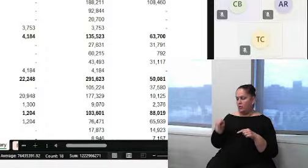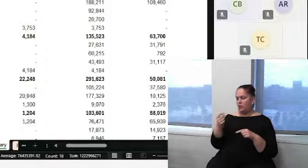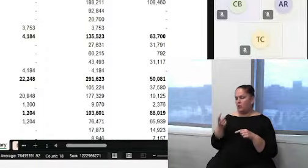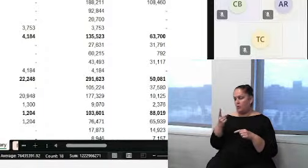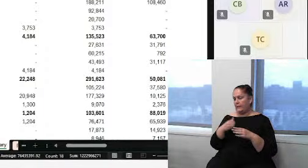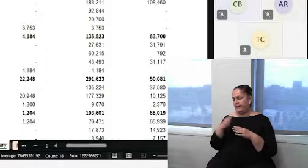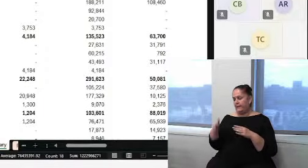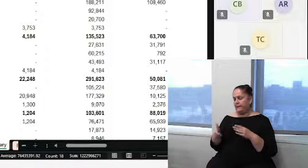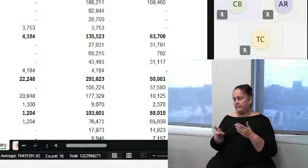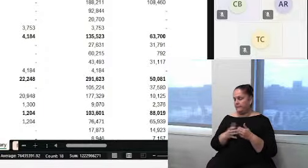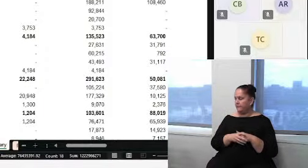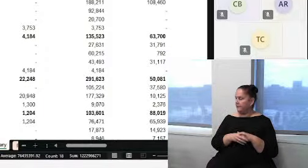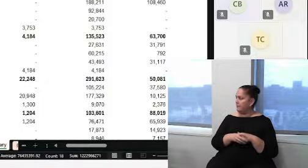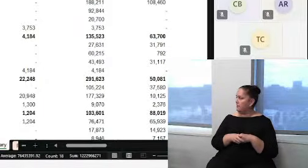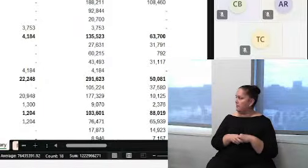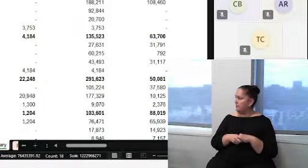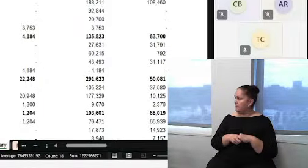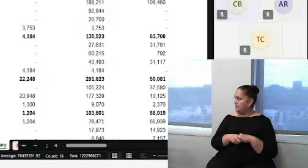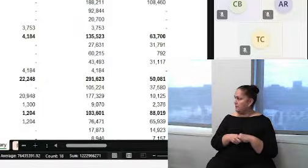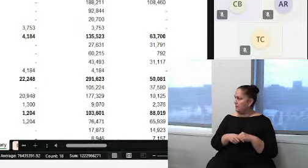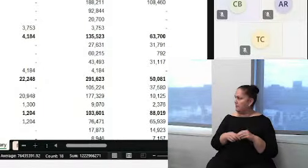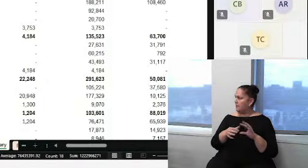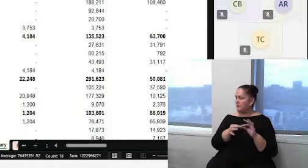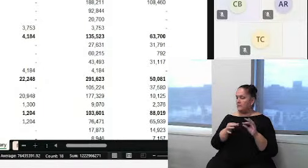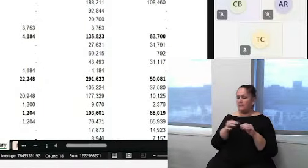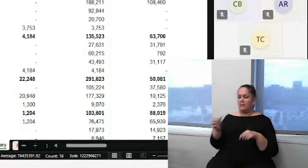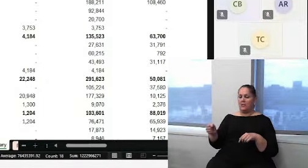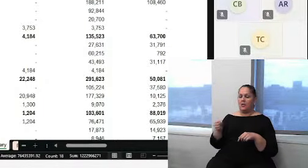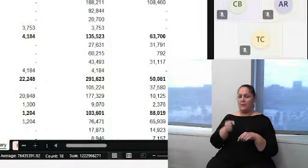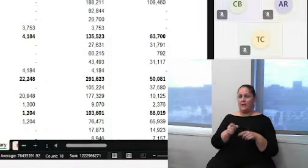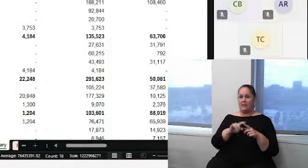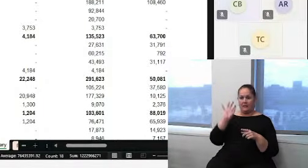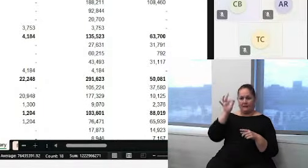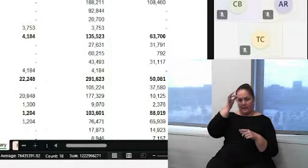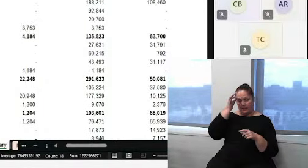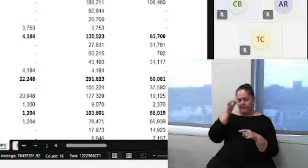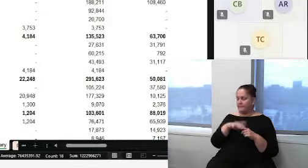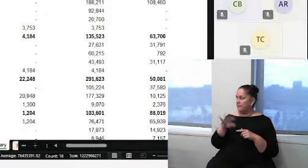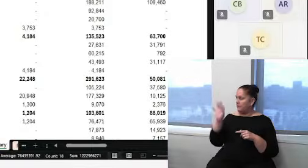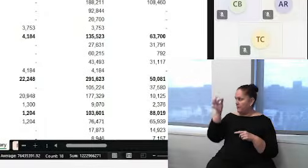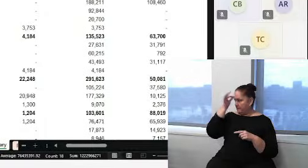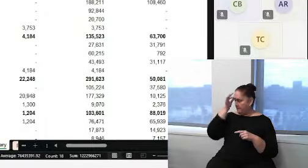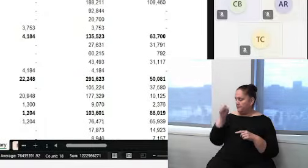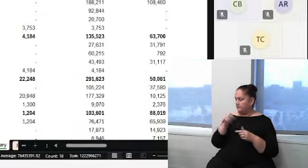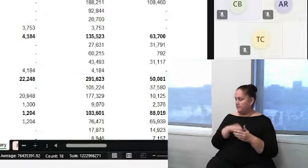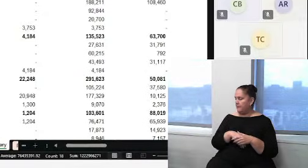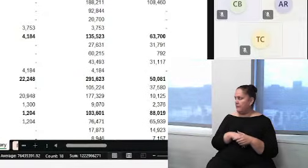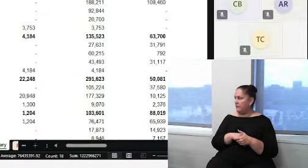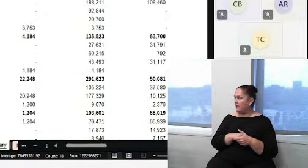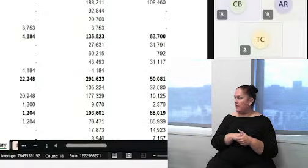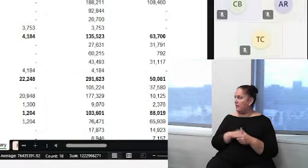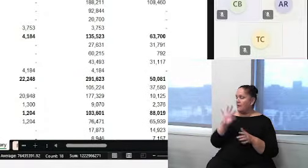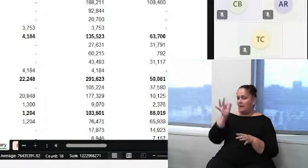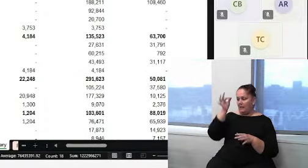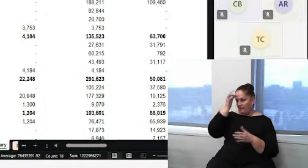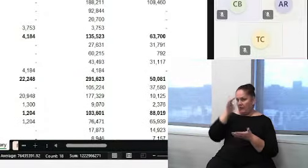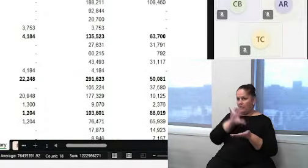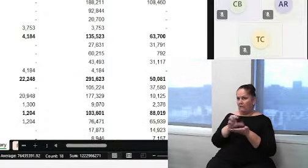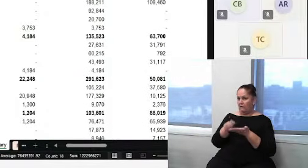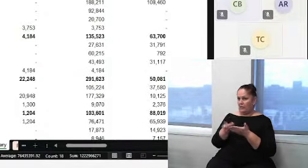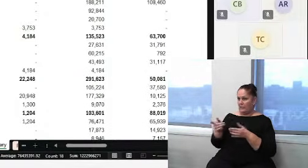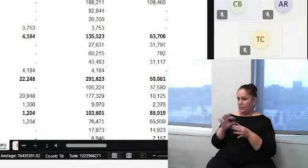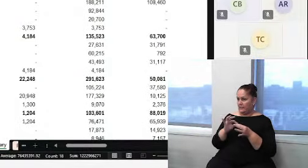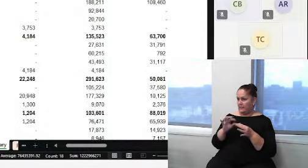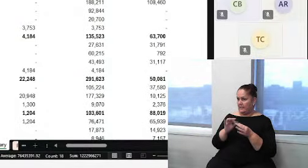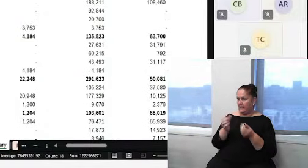to look at it just one-sided. And when you say obligated funds, you mean federal? Federal funds, that's correct. So,